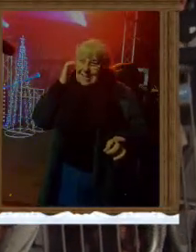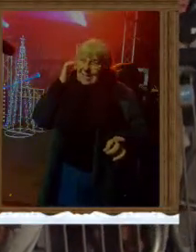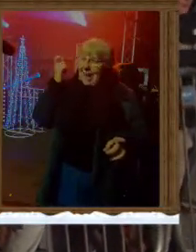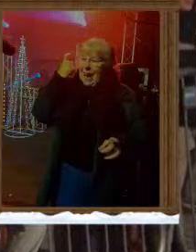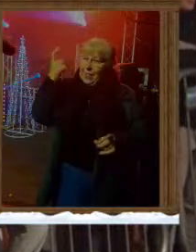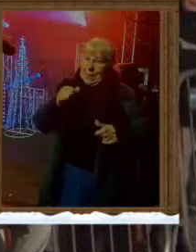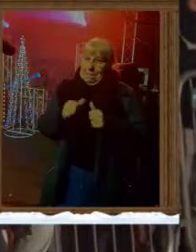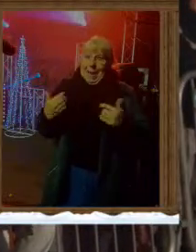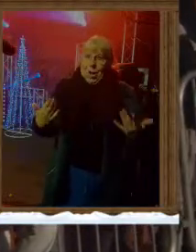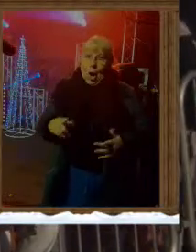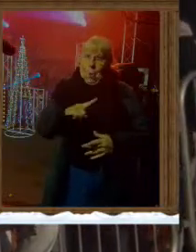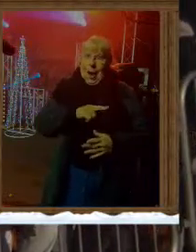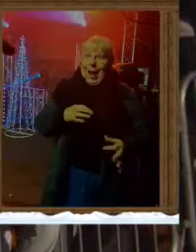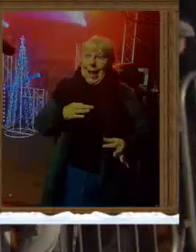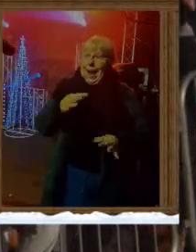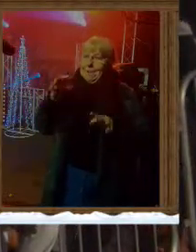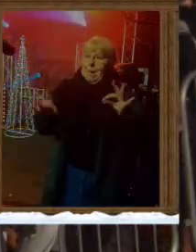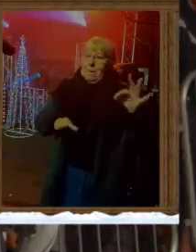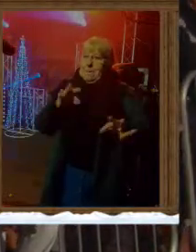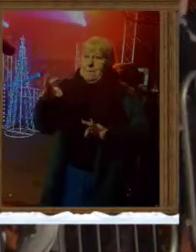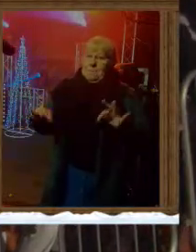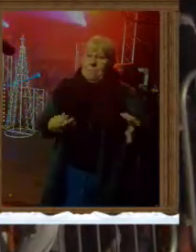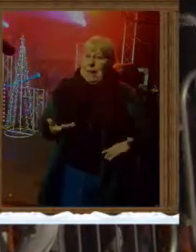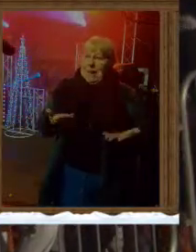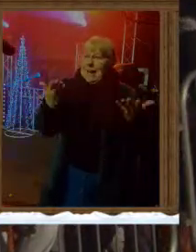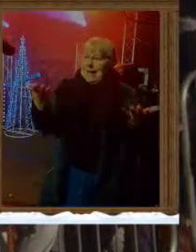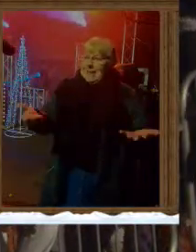got presents to give away.